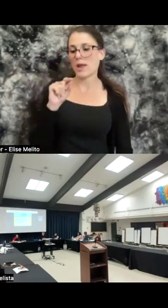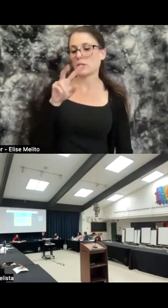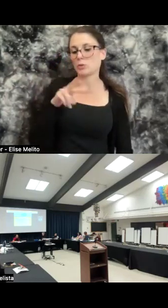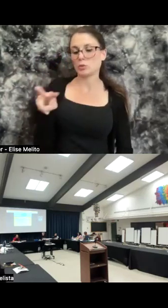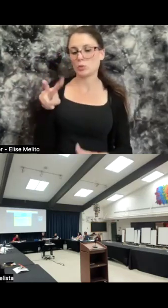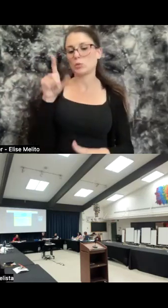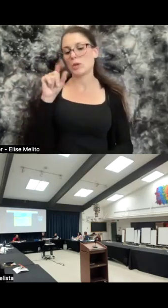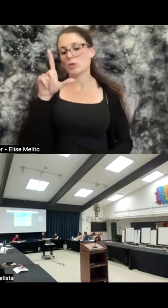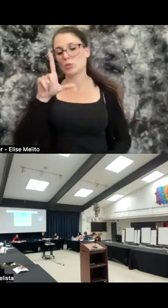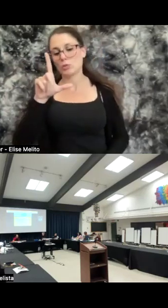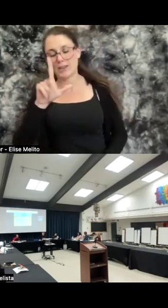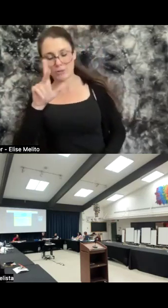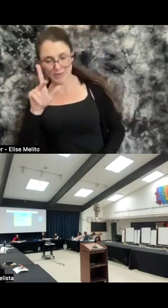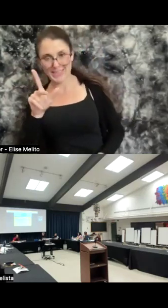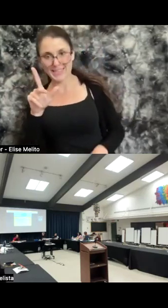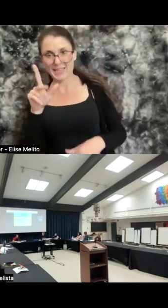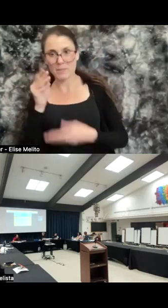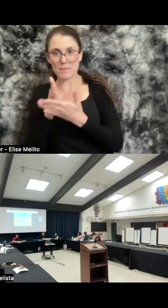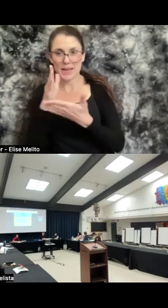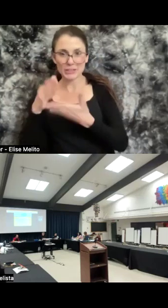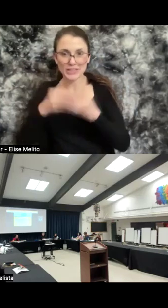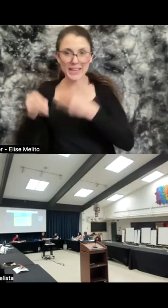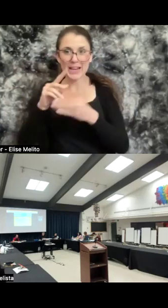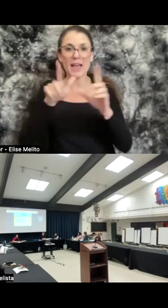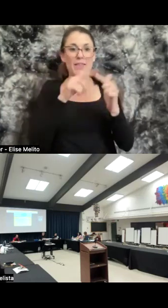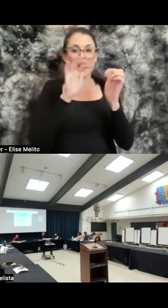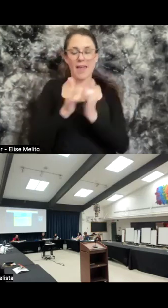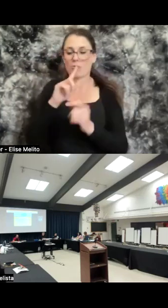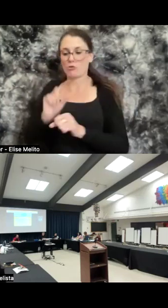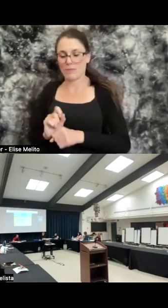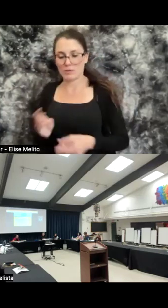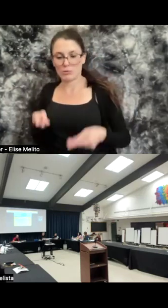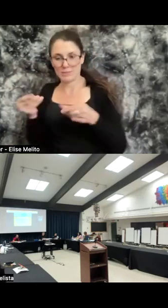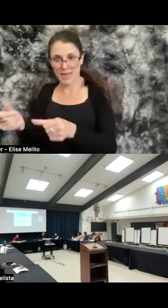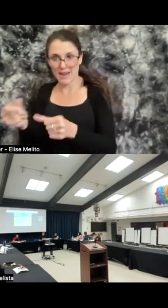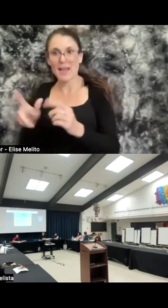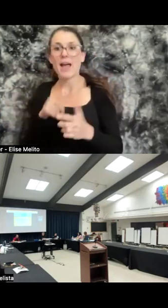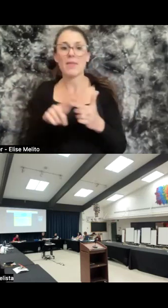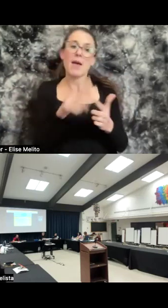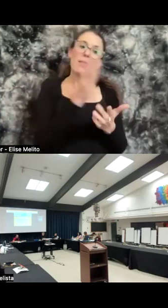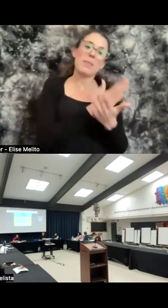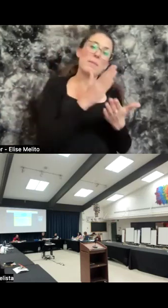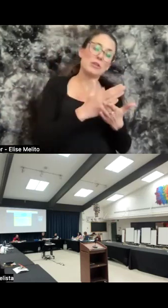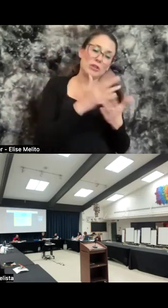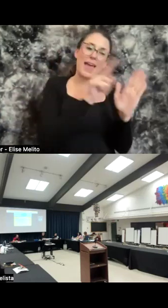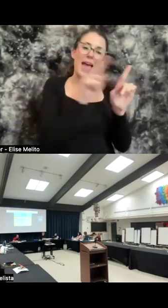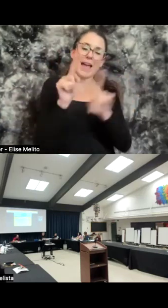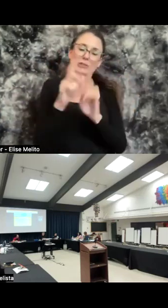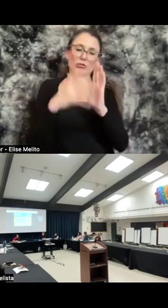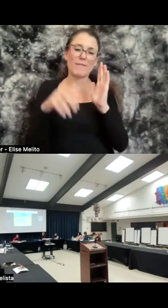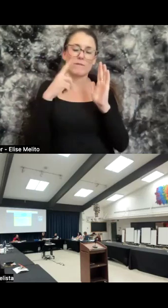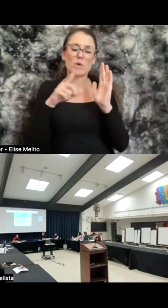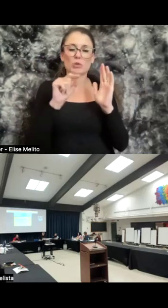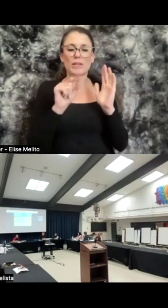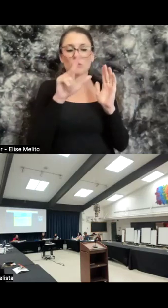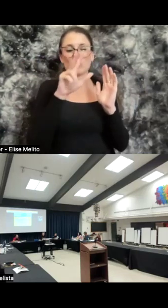budget, and then how the funds actually were spent, as well as the budget as drafted for 23-24. And of course, we're in the